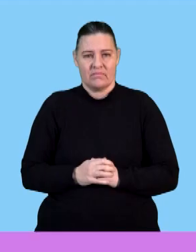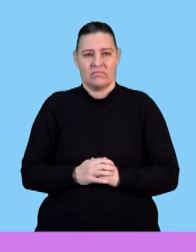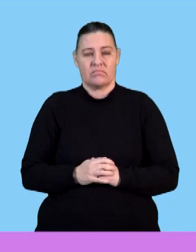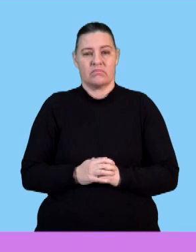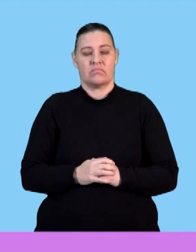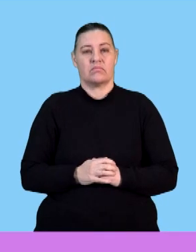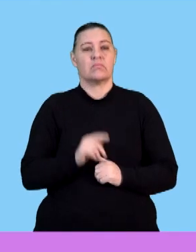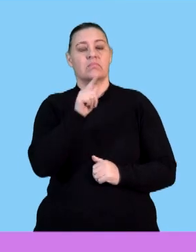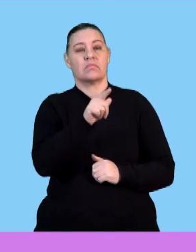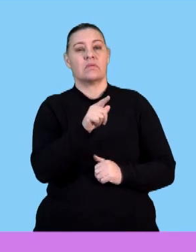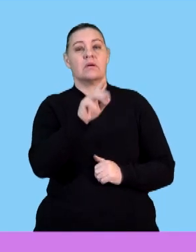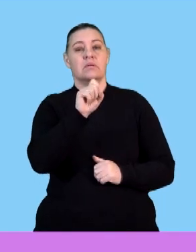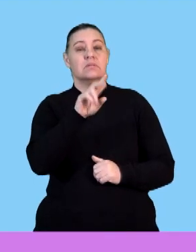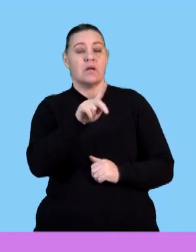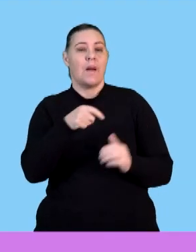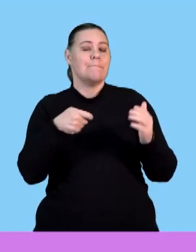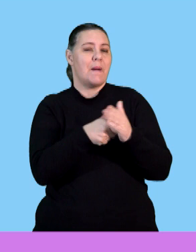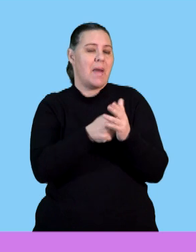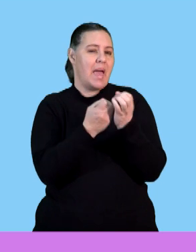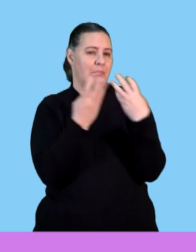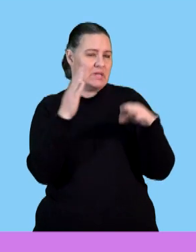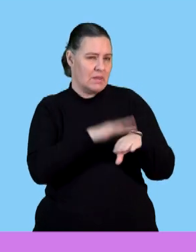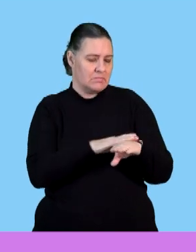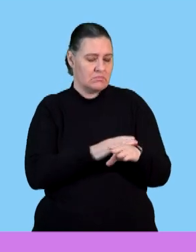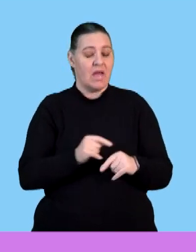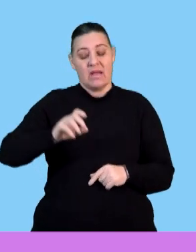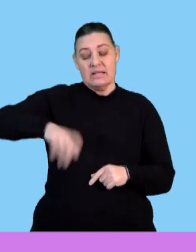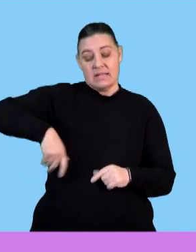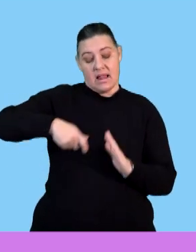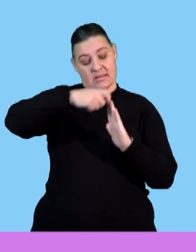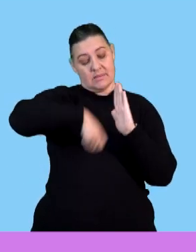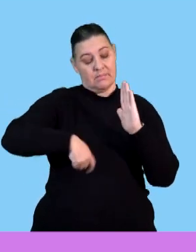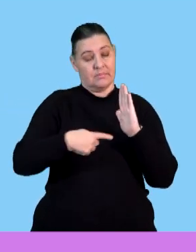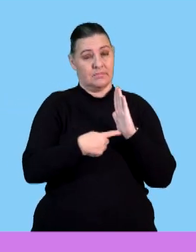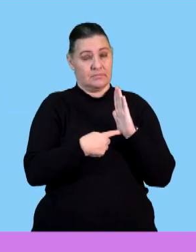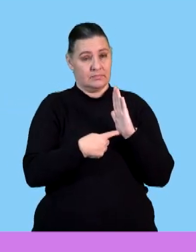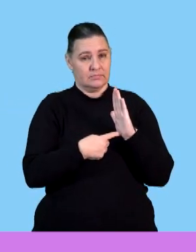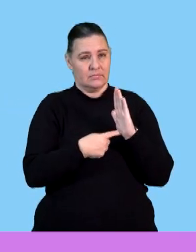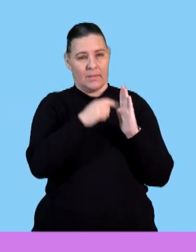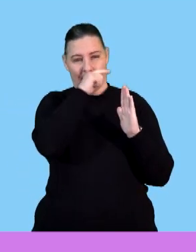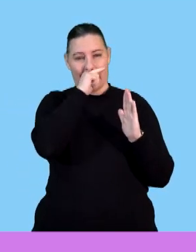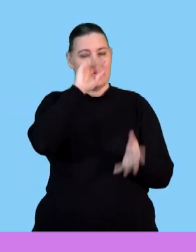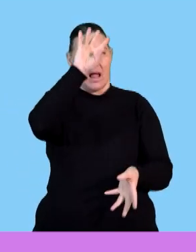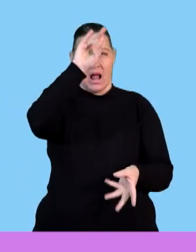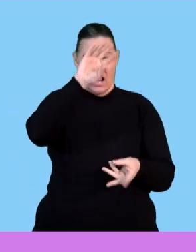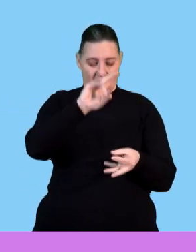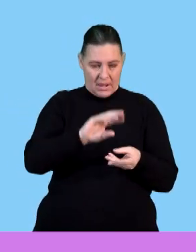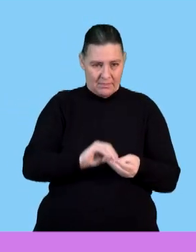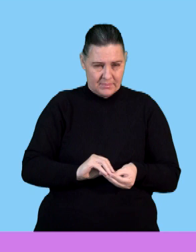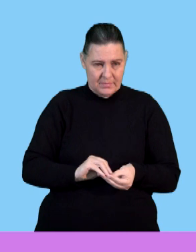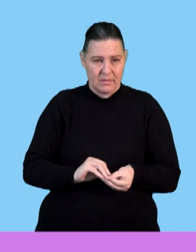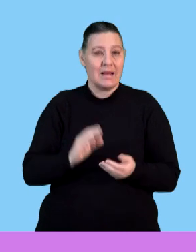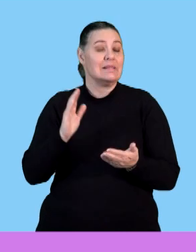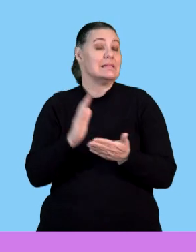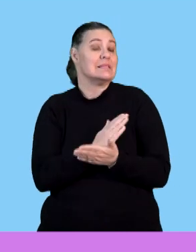So how many times did Ms. Sander buy? So if you look at this, we've got a till slip. Again, we've got to add up all of these items, but